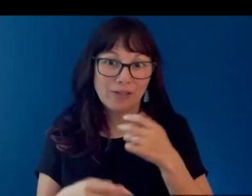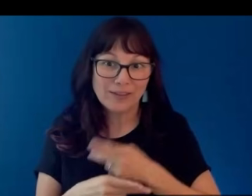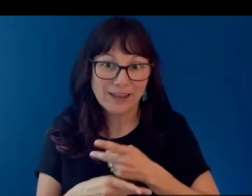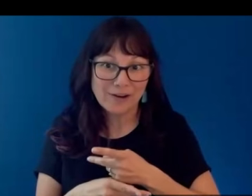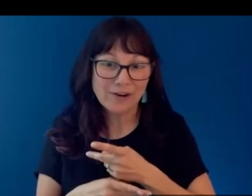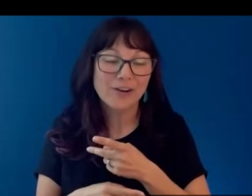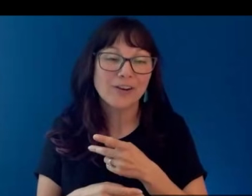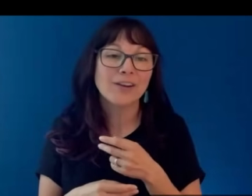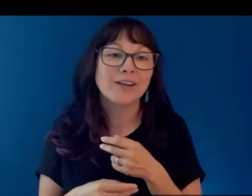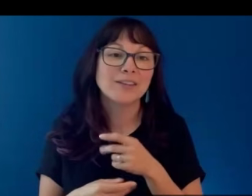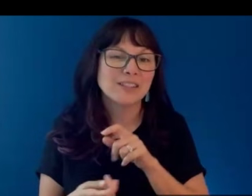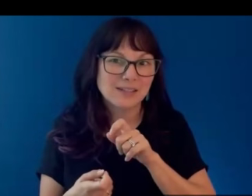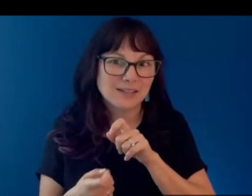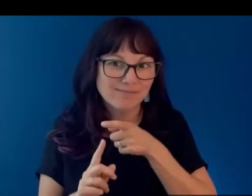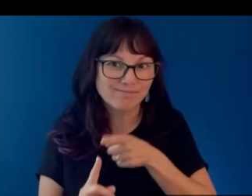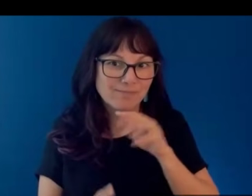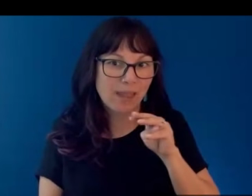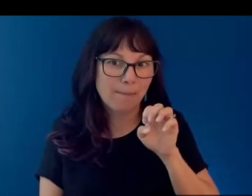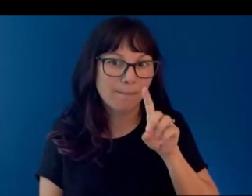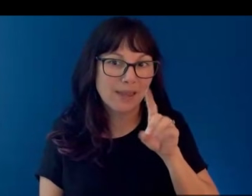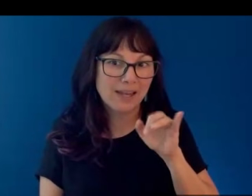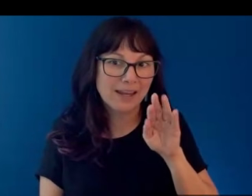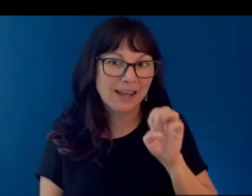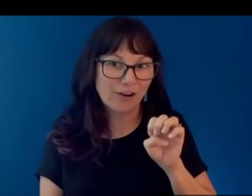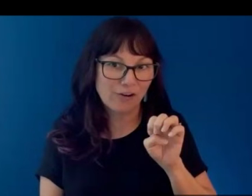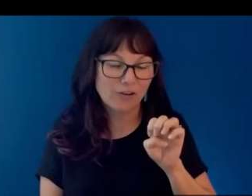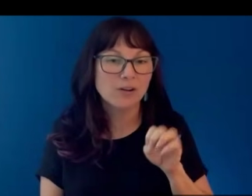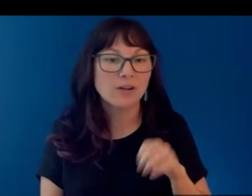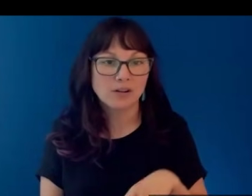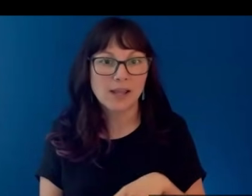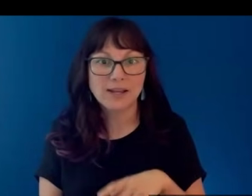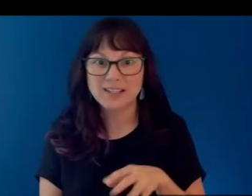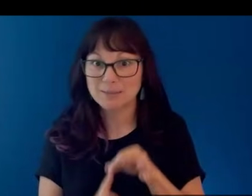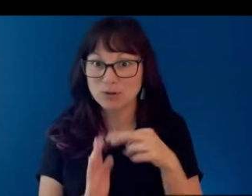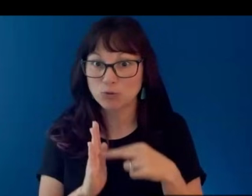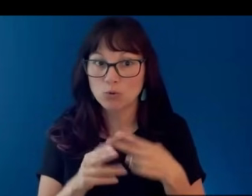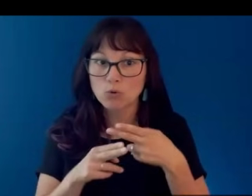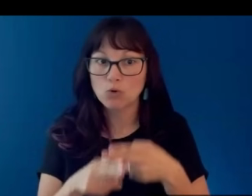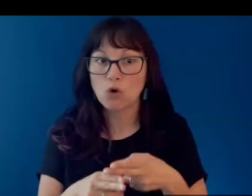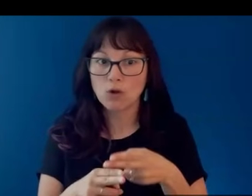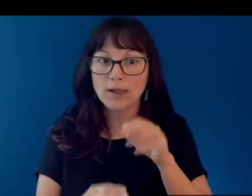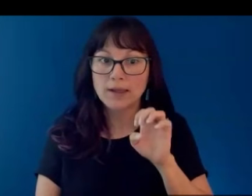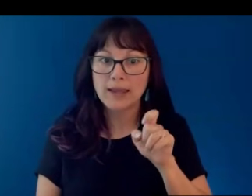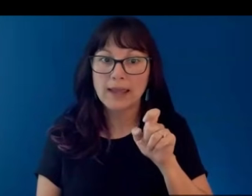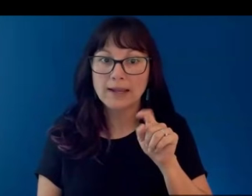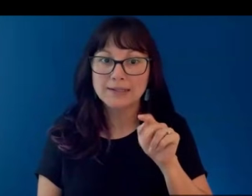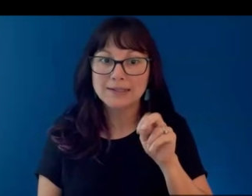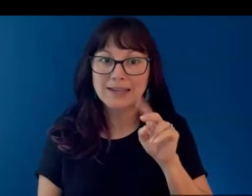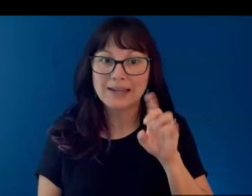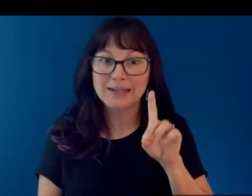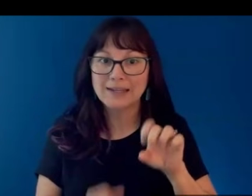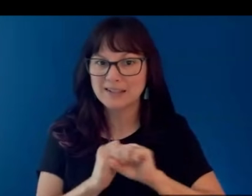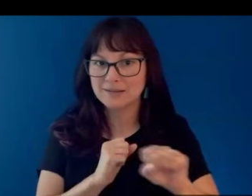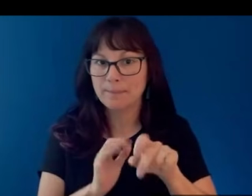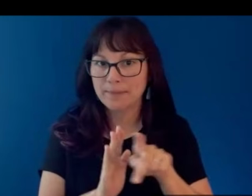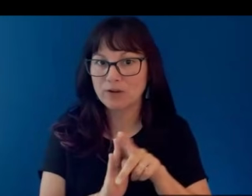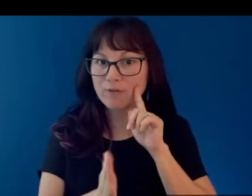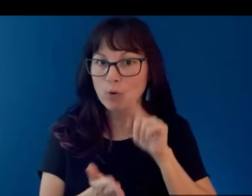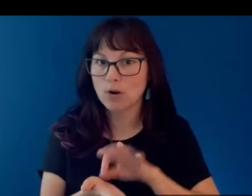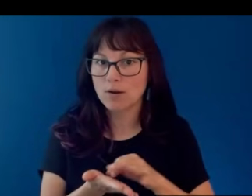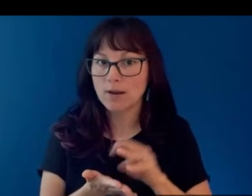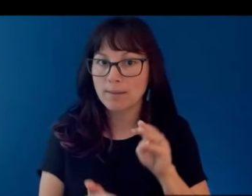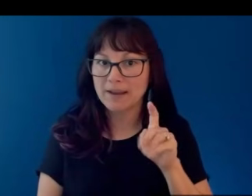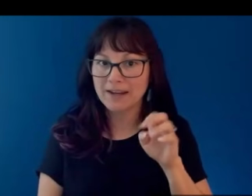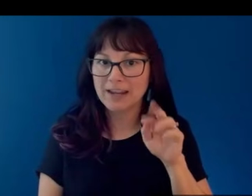going to talk about Medicare and this really special rule called the extended period of Medicare coverage,